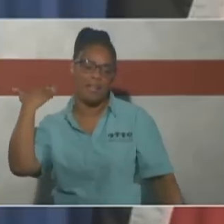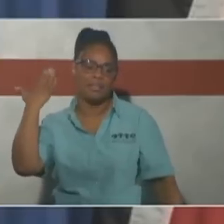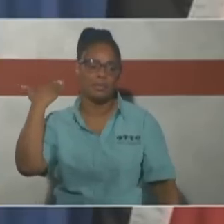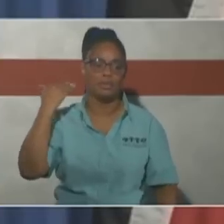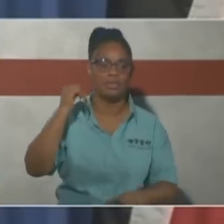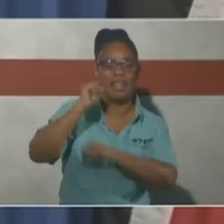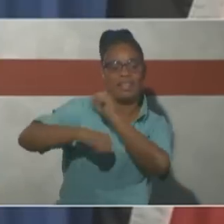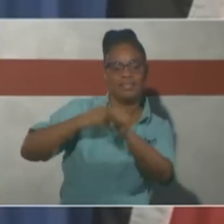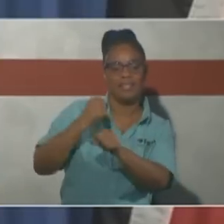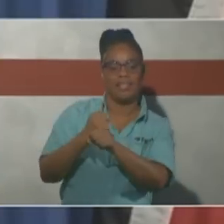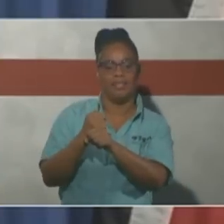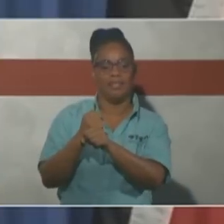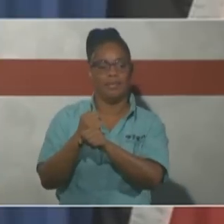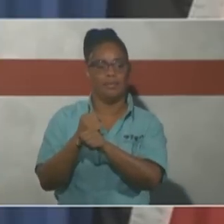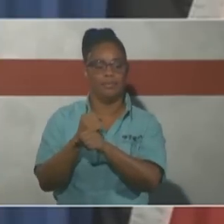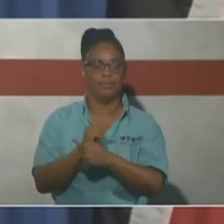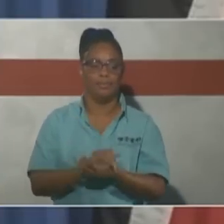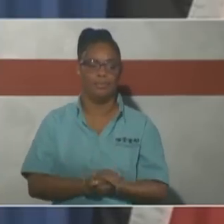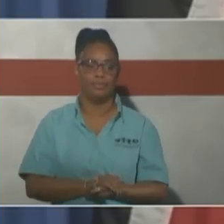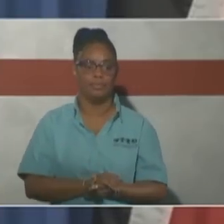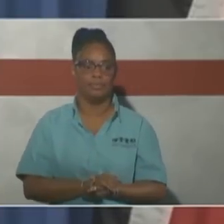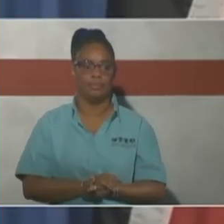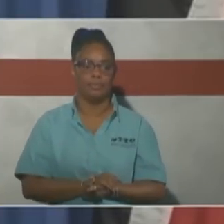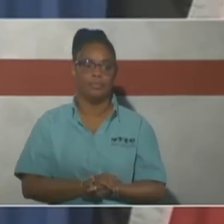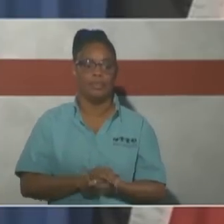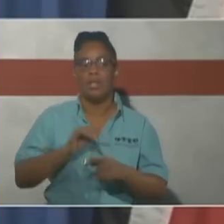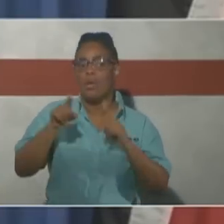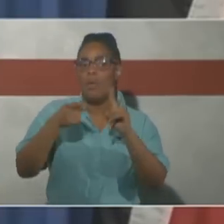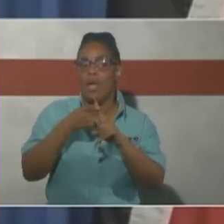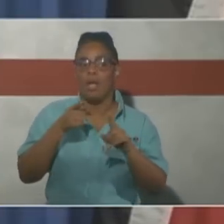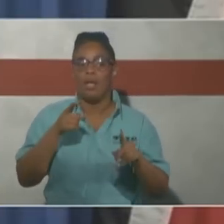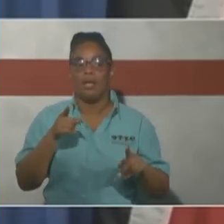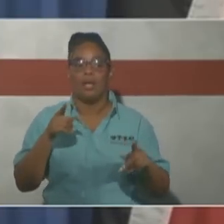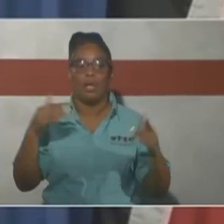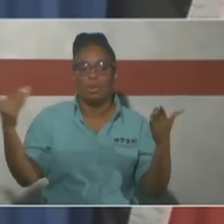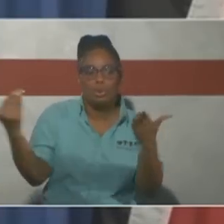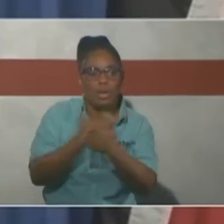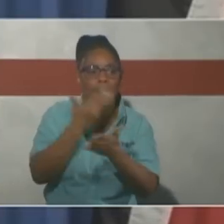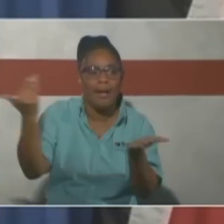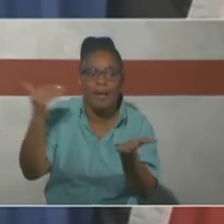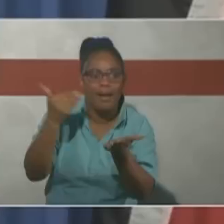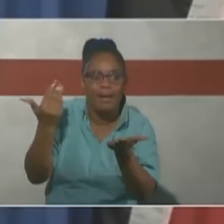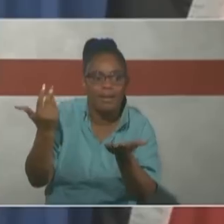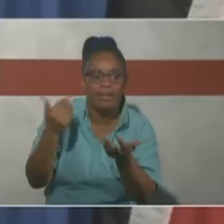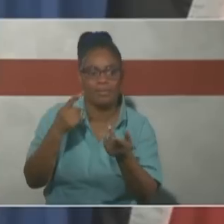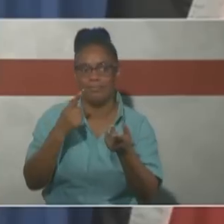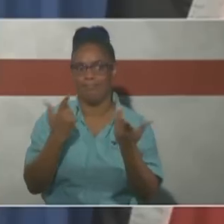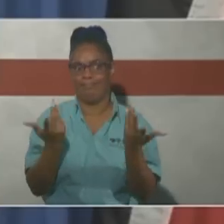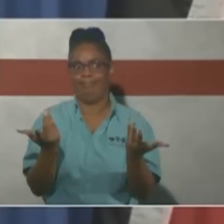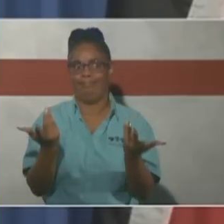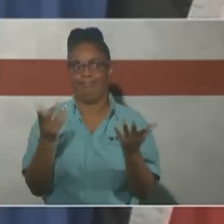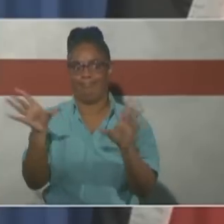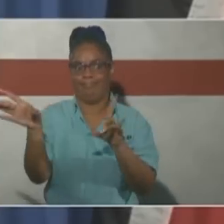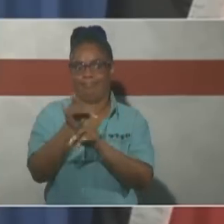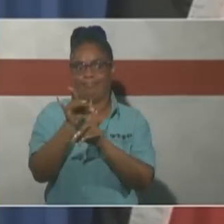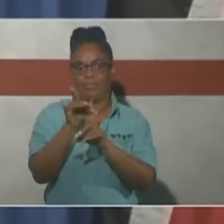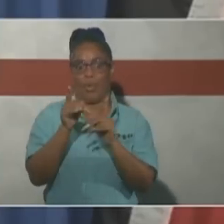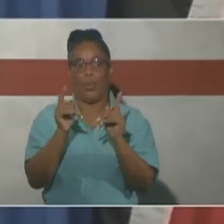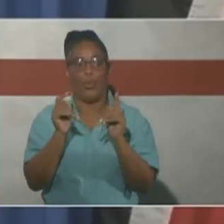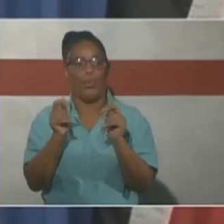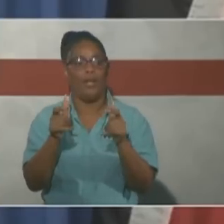been exposed to an endemic virus, and therefore we're not in the same situation that we were